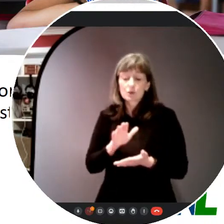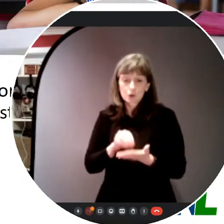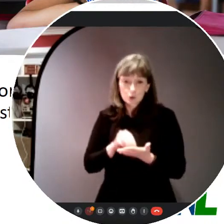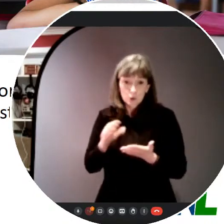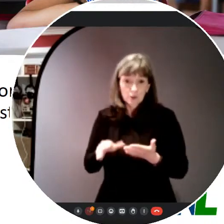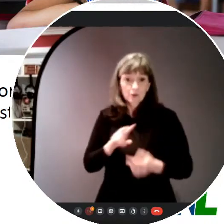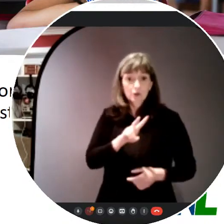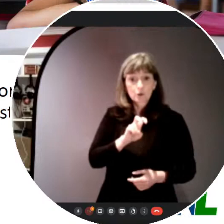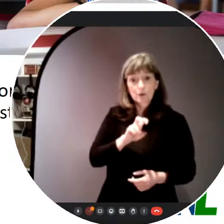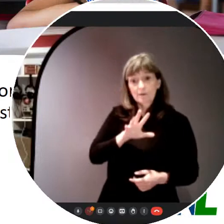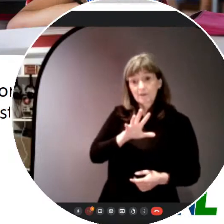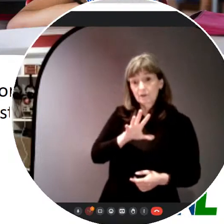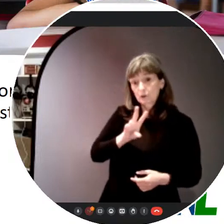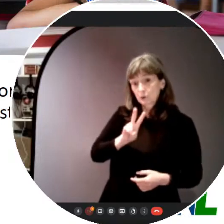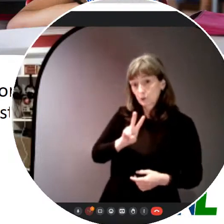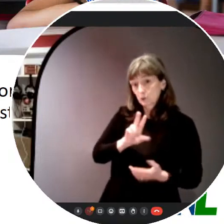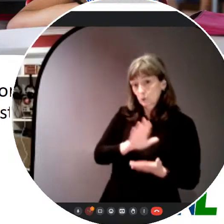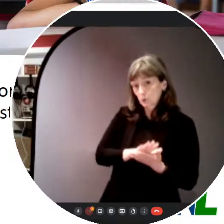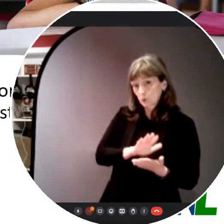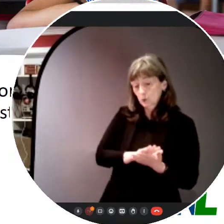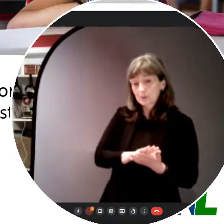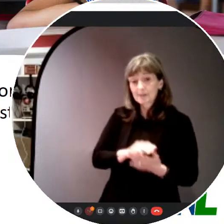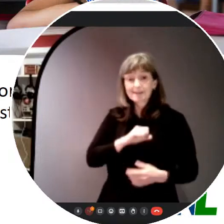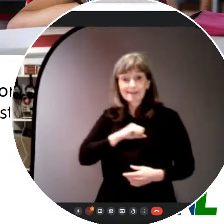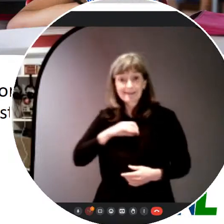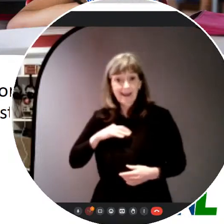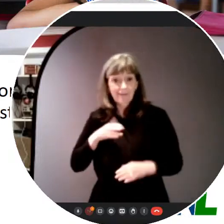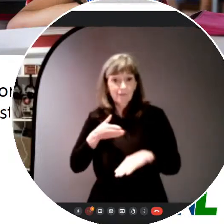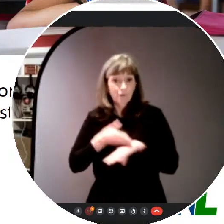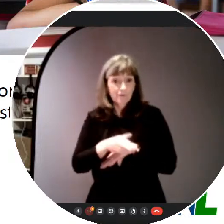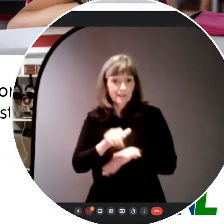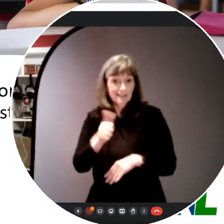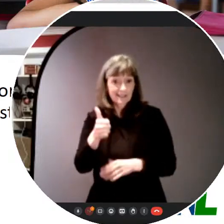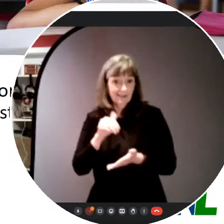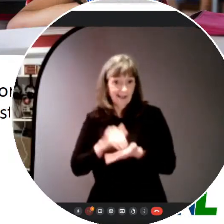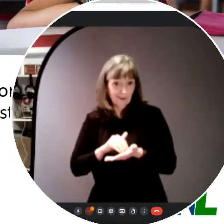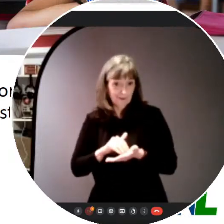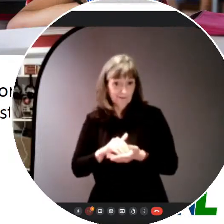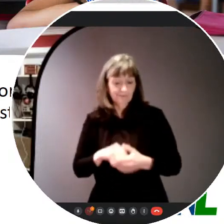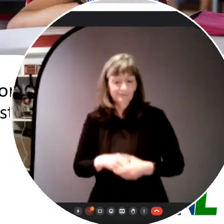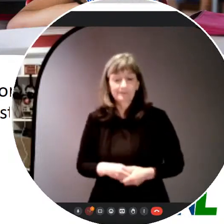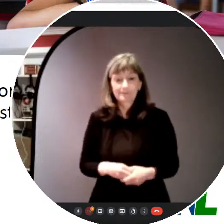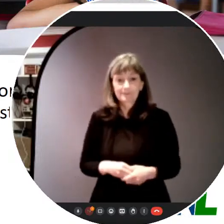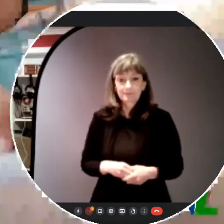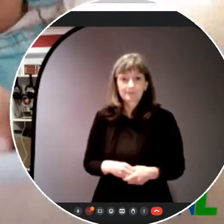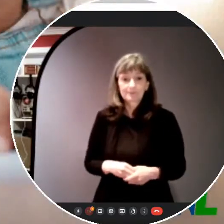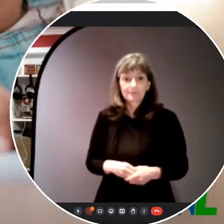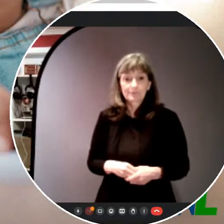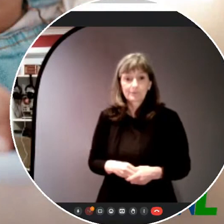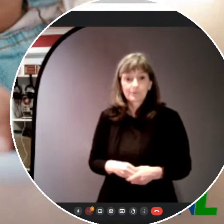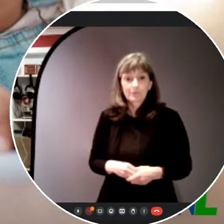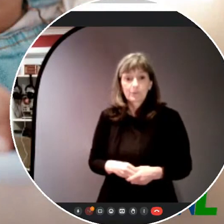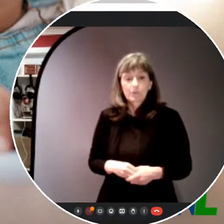have over 10,000 fabulous staff that keep the system running for our students every day.